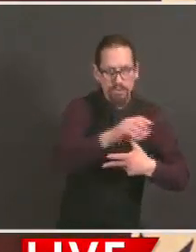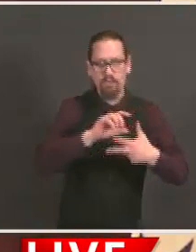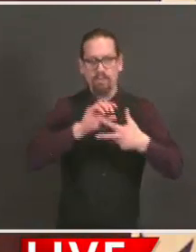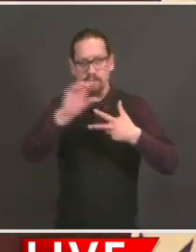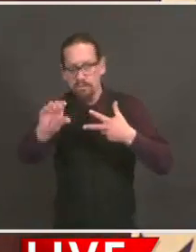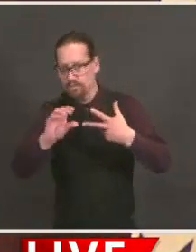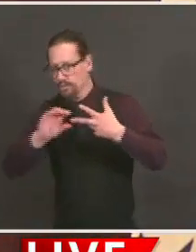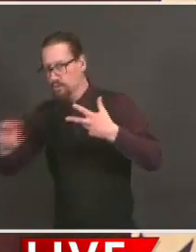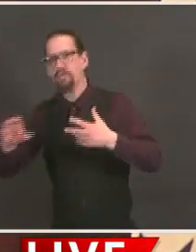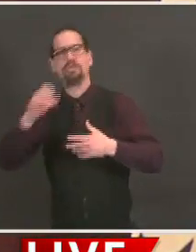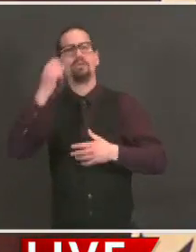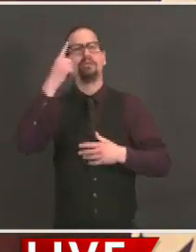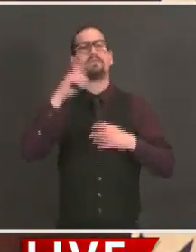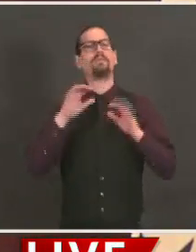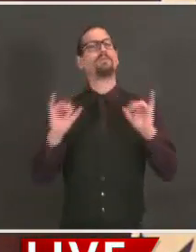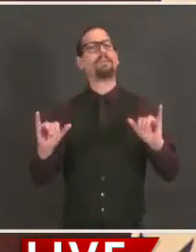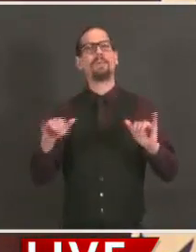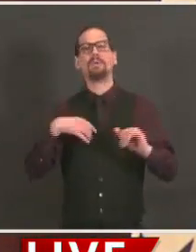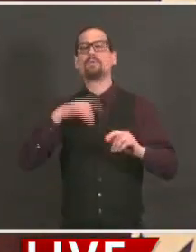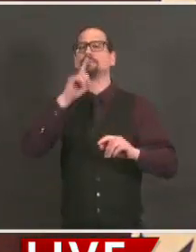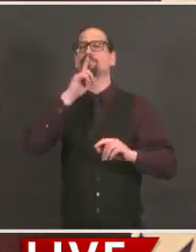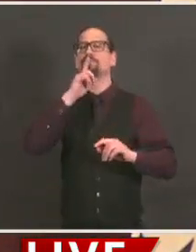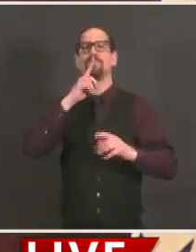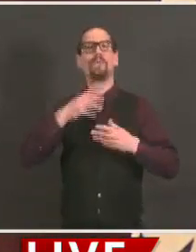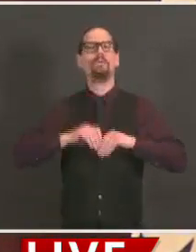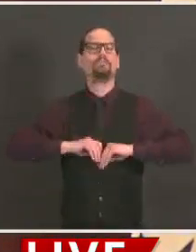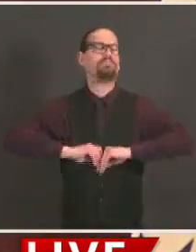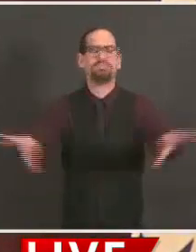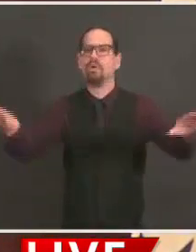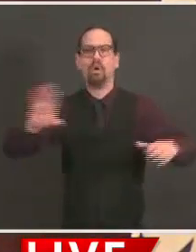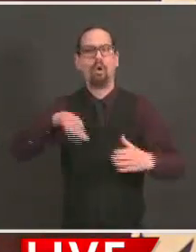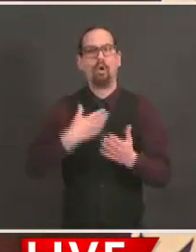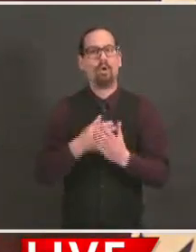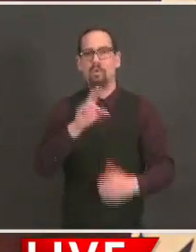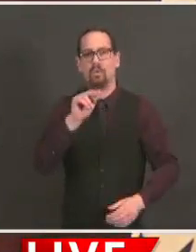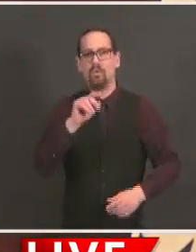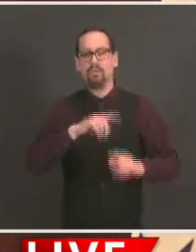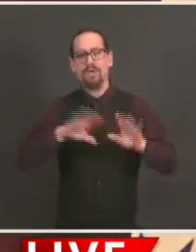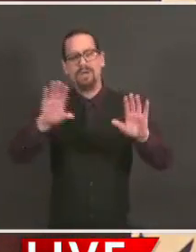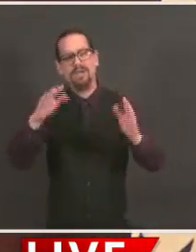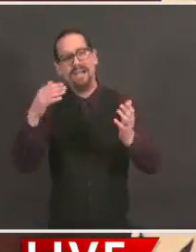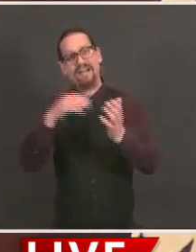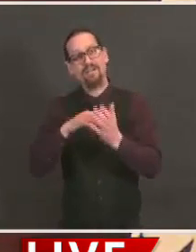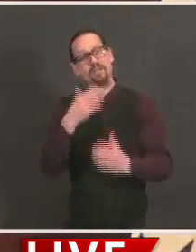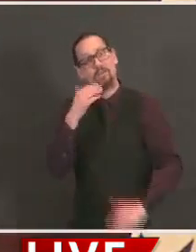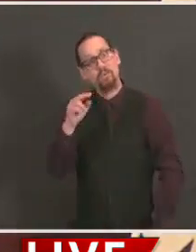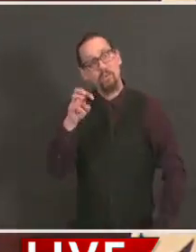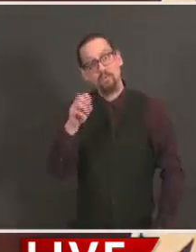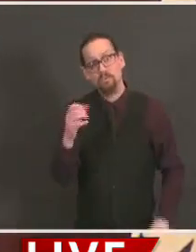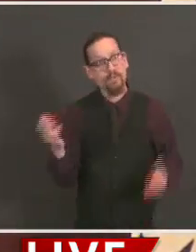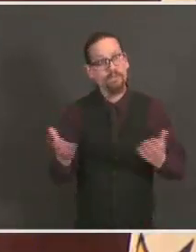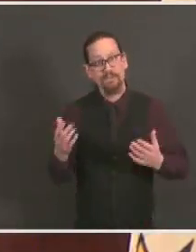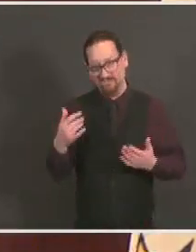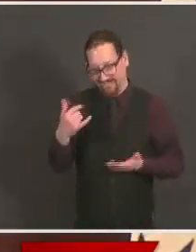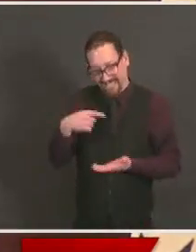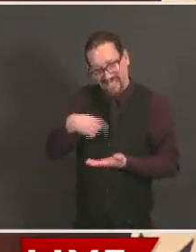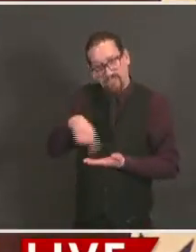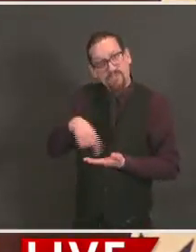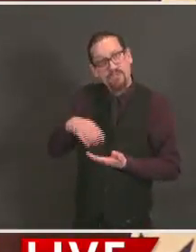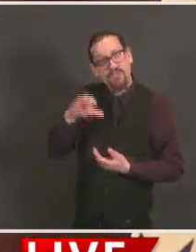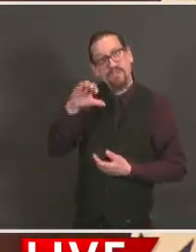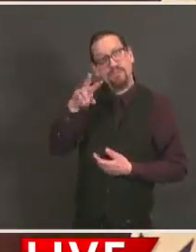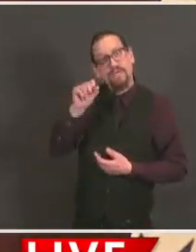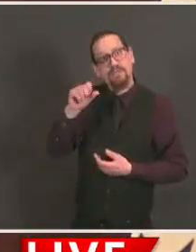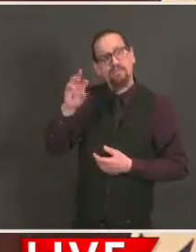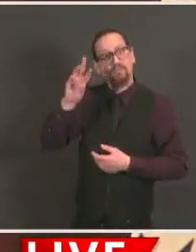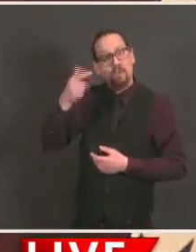started this weekend. But when we are getting our max amount of vaccine each week,